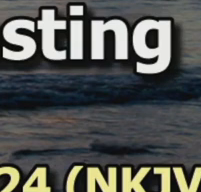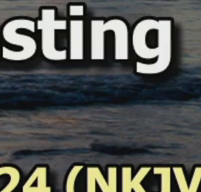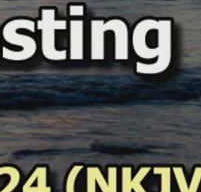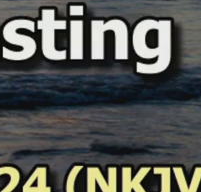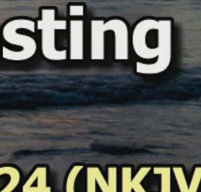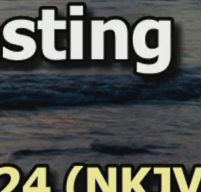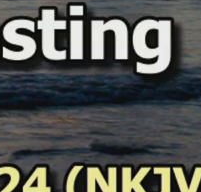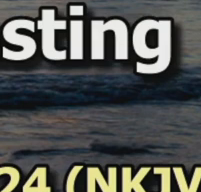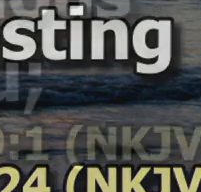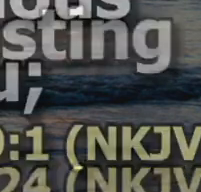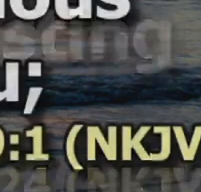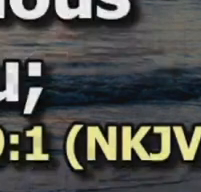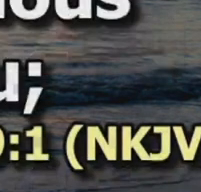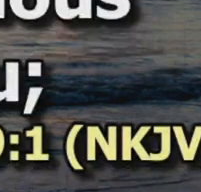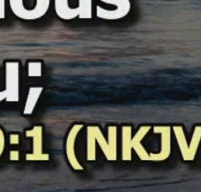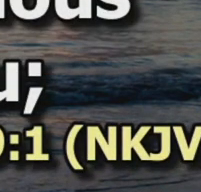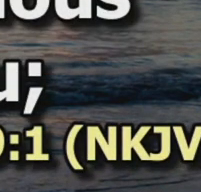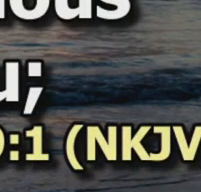our boasting on your behalf.